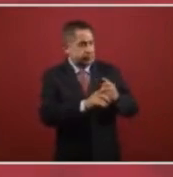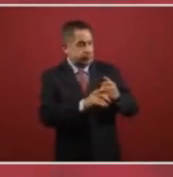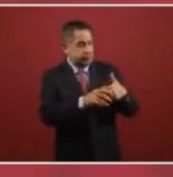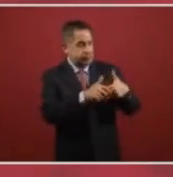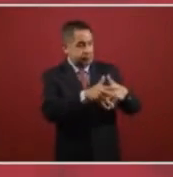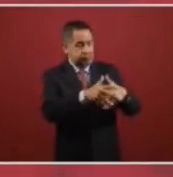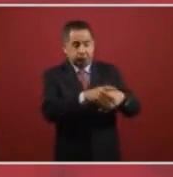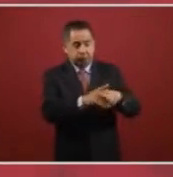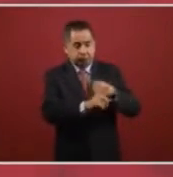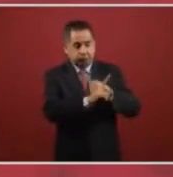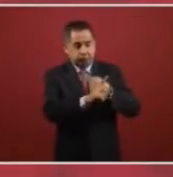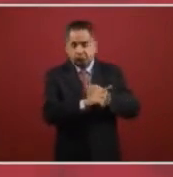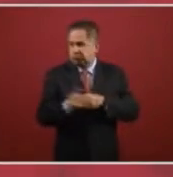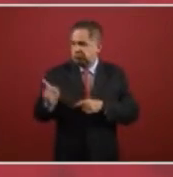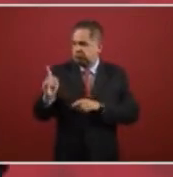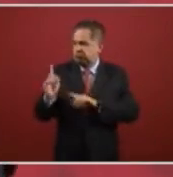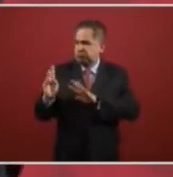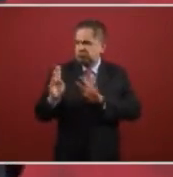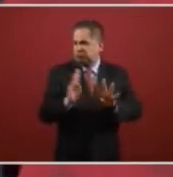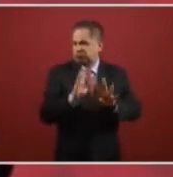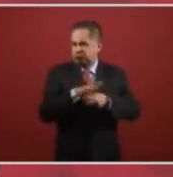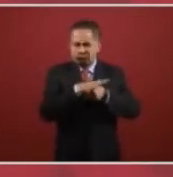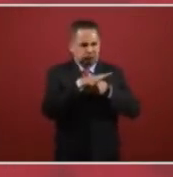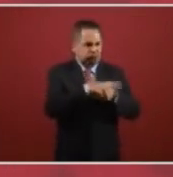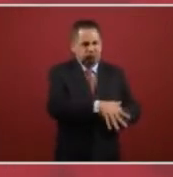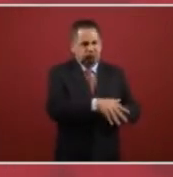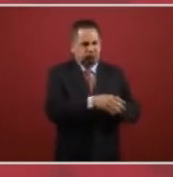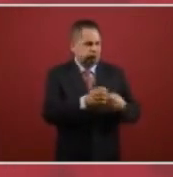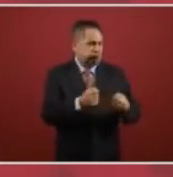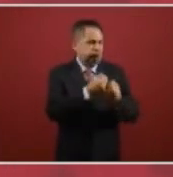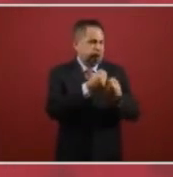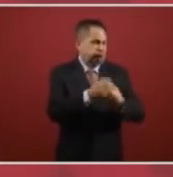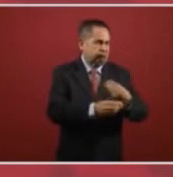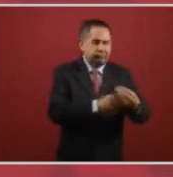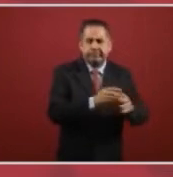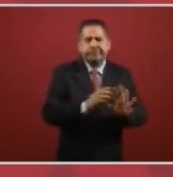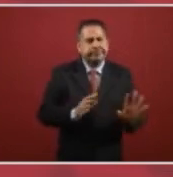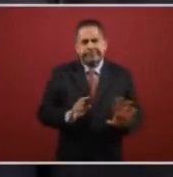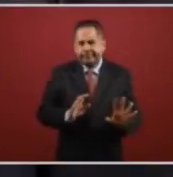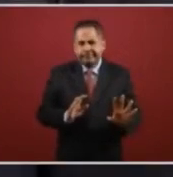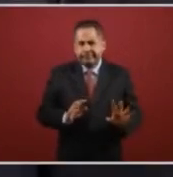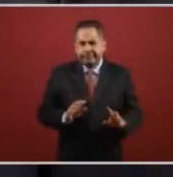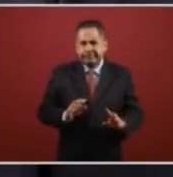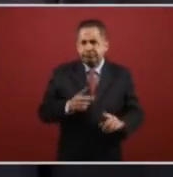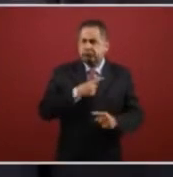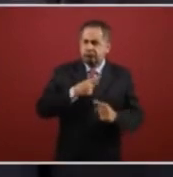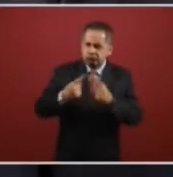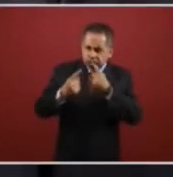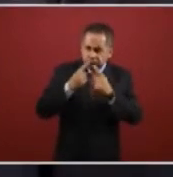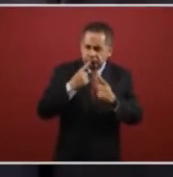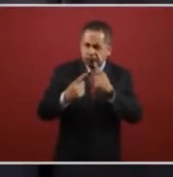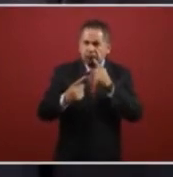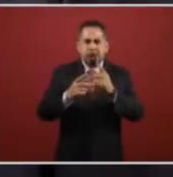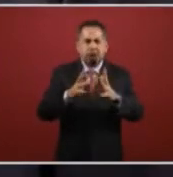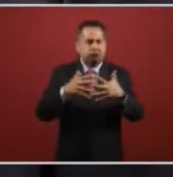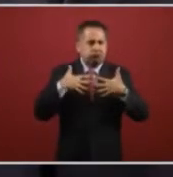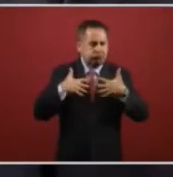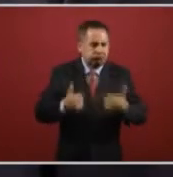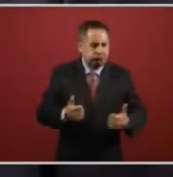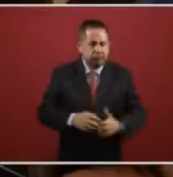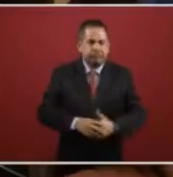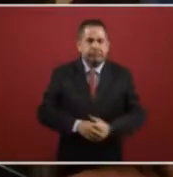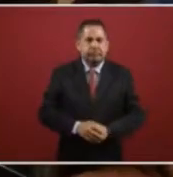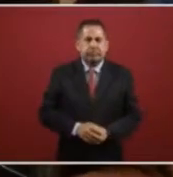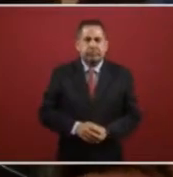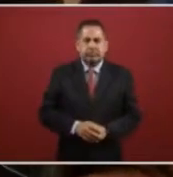try to resolve the problem with the use of force. We need to look for dialogue and understanding.